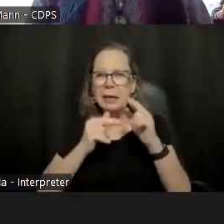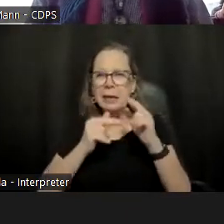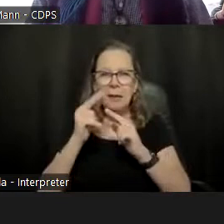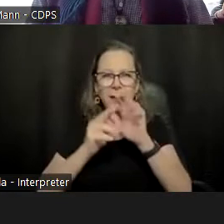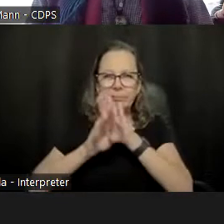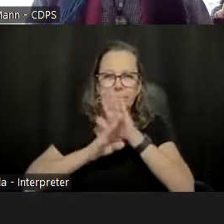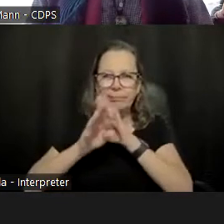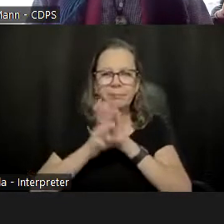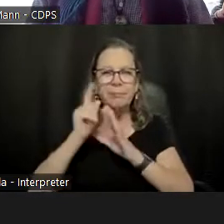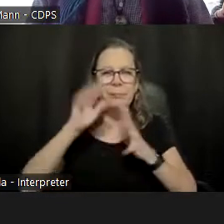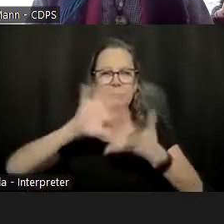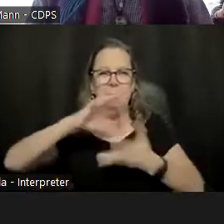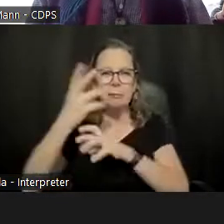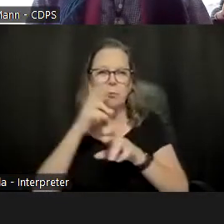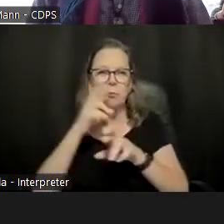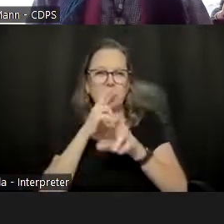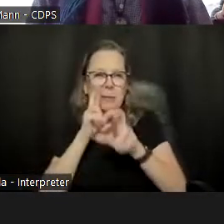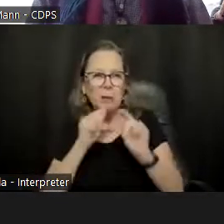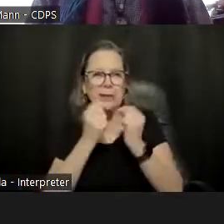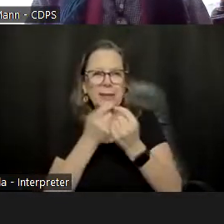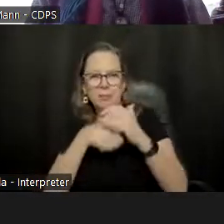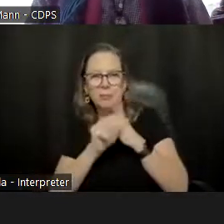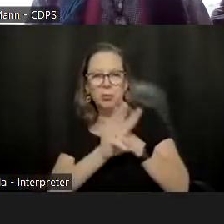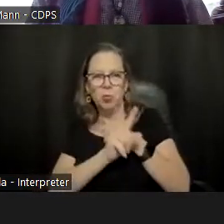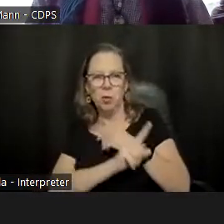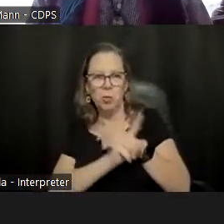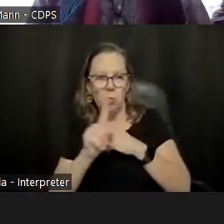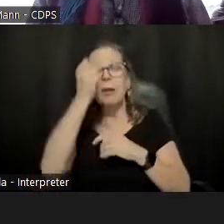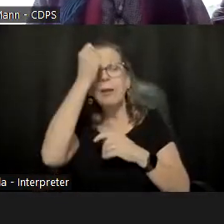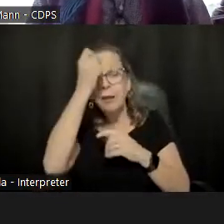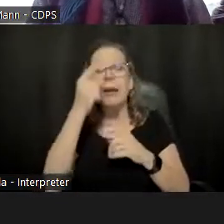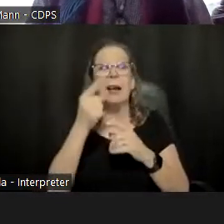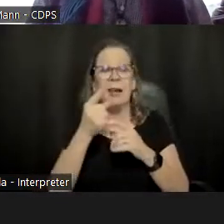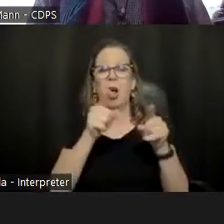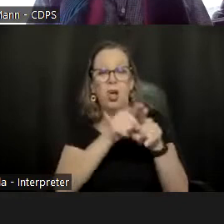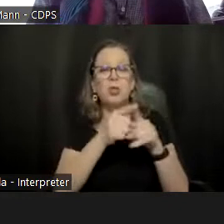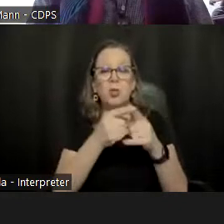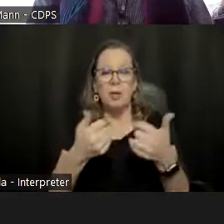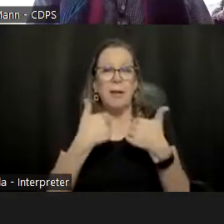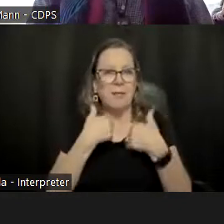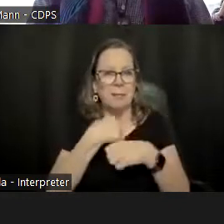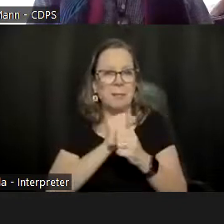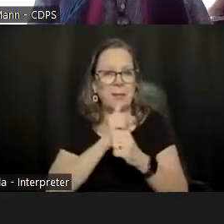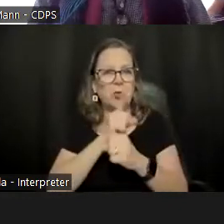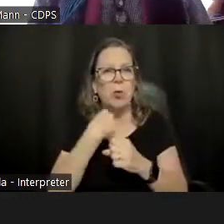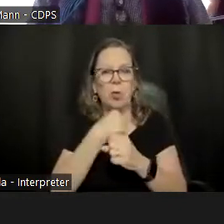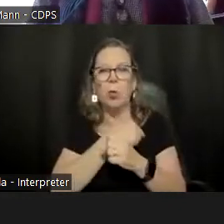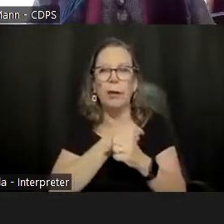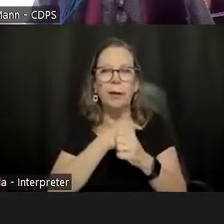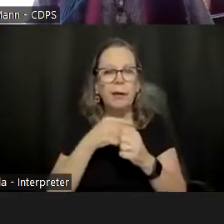within 211. And within that too also is, making sure we're